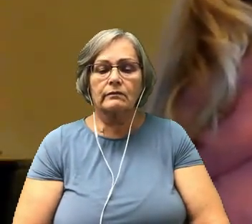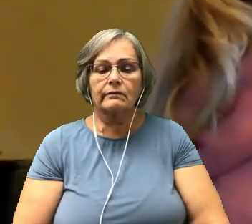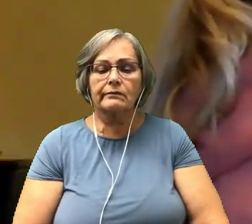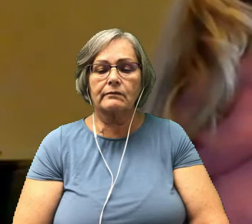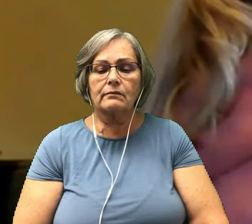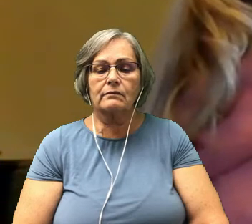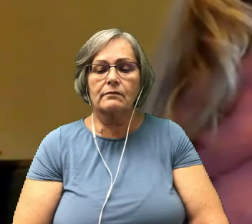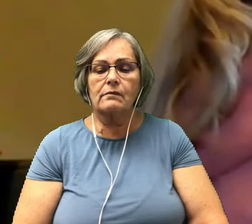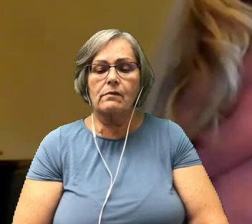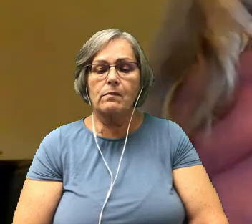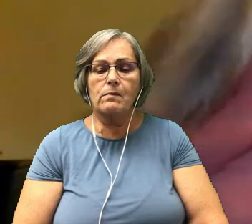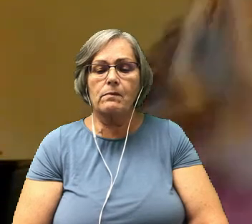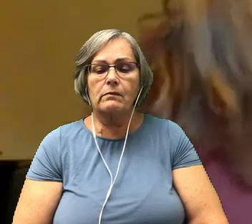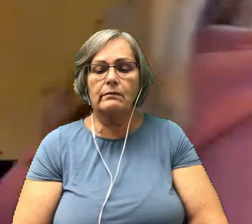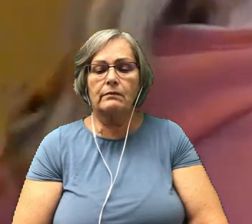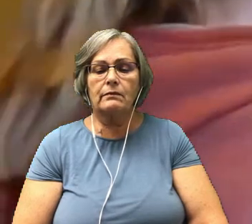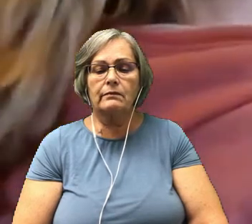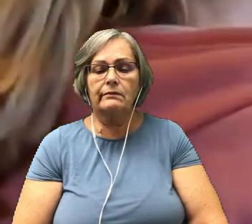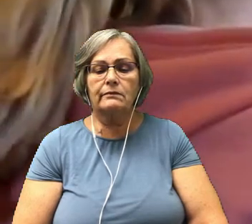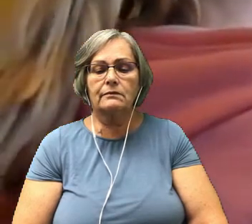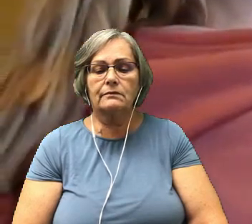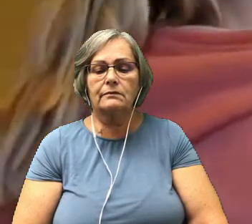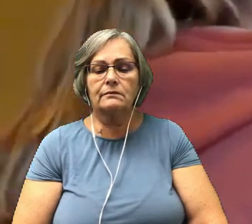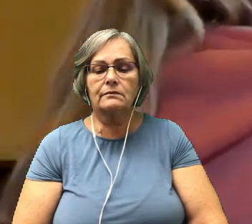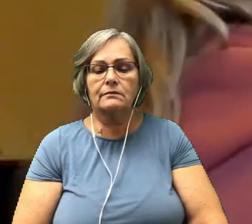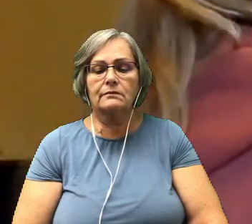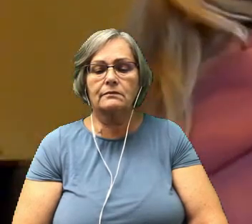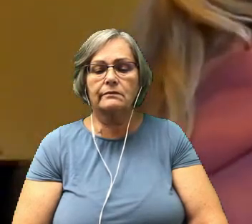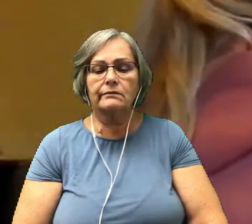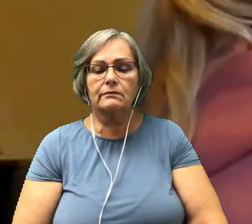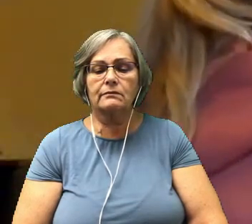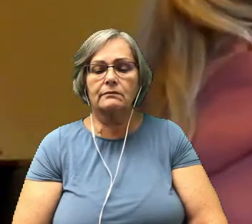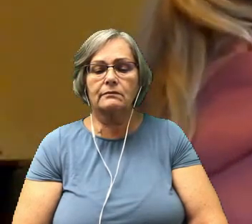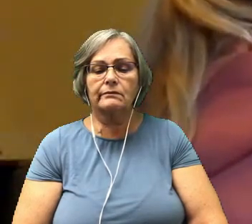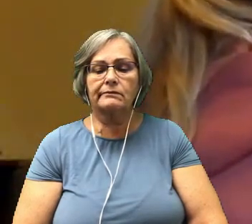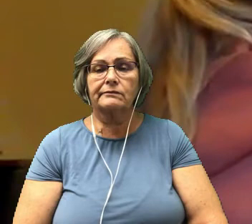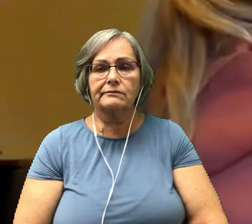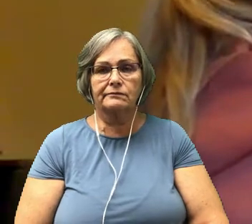Here's my firefighter. Try to give him a helmet.